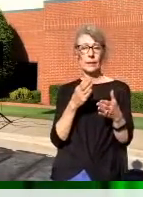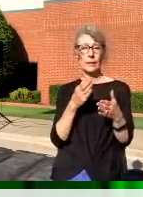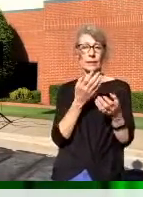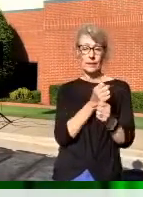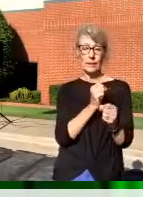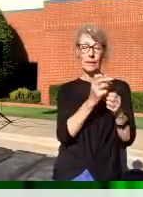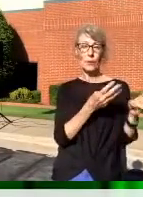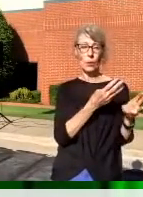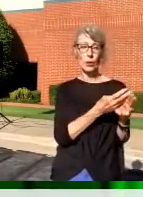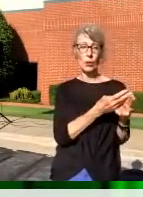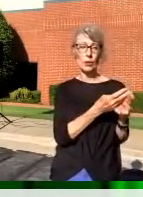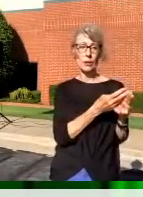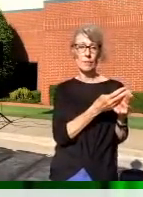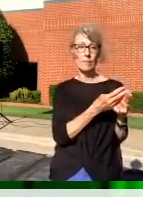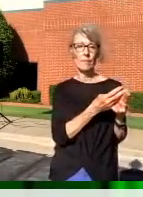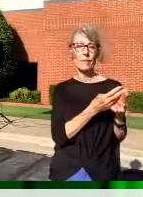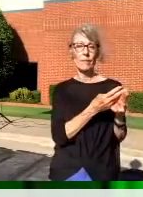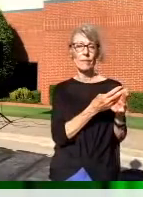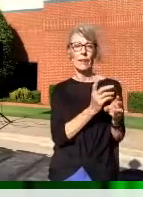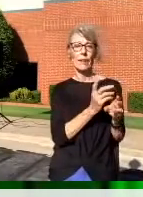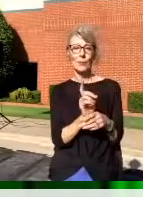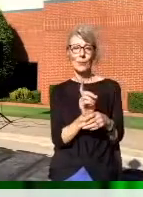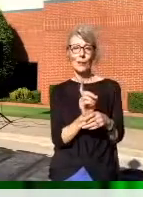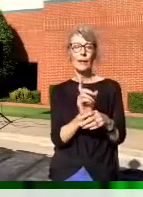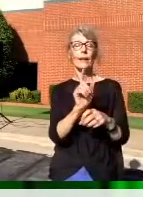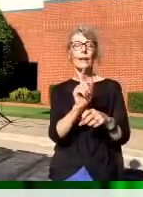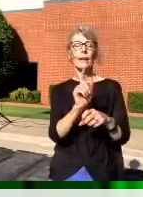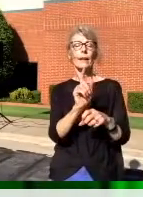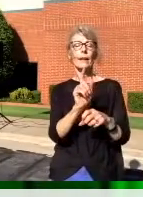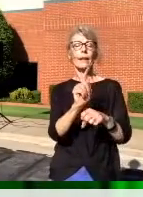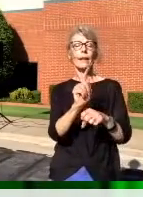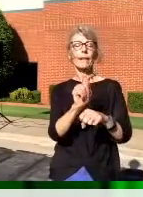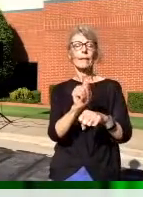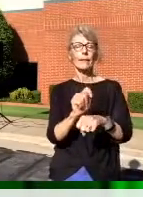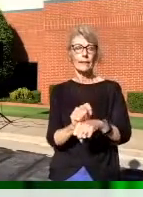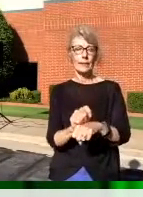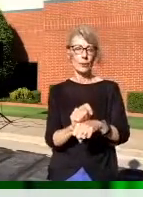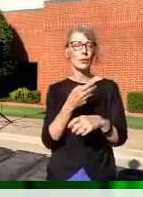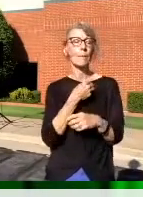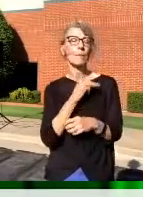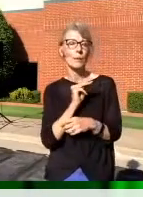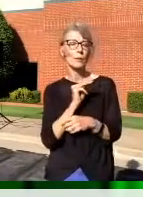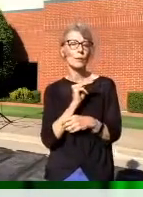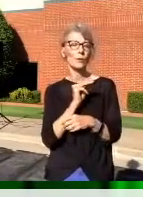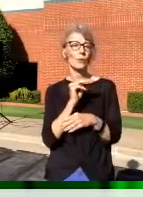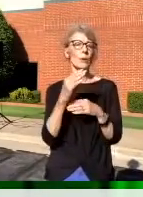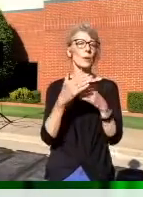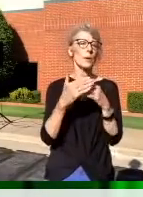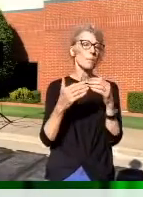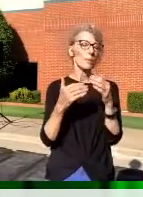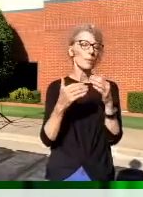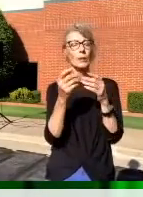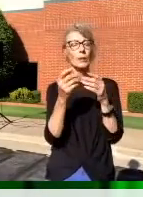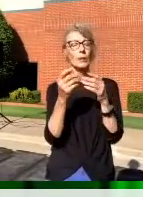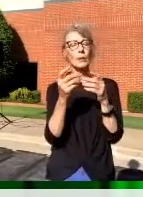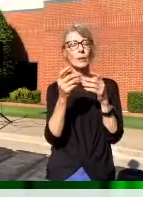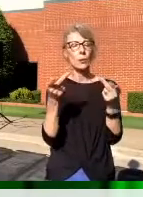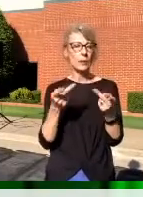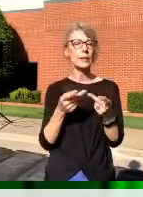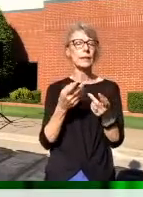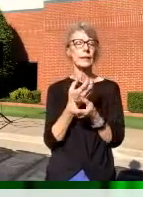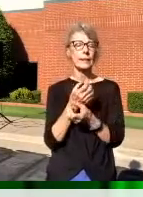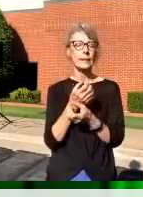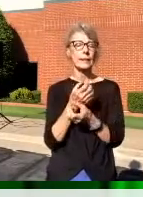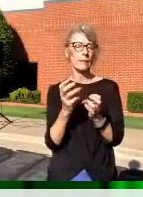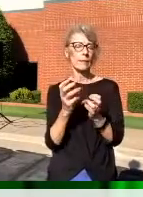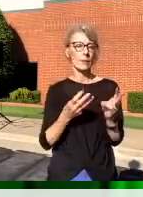how significant the temple was. It was God's missional architecture to reach the world. Third reason, and you're